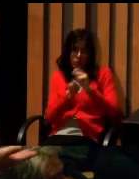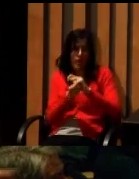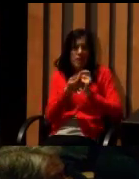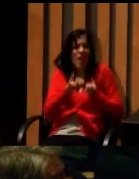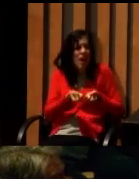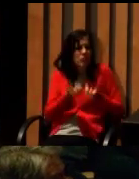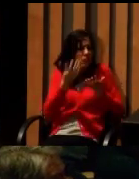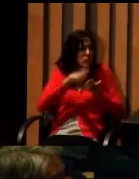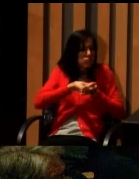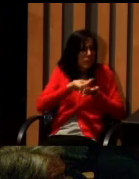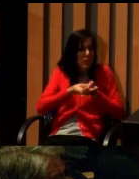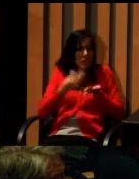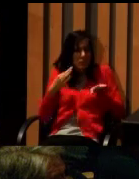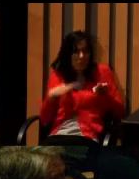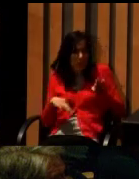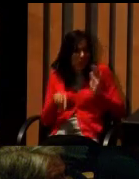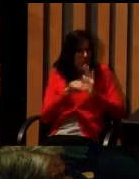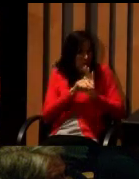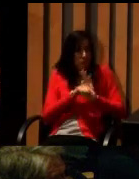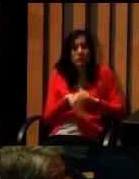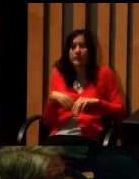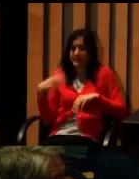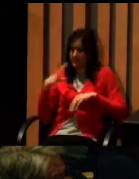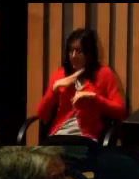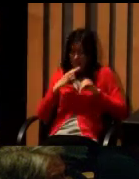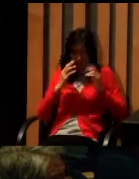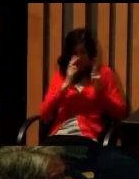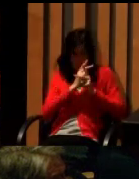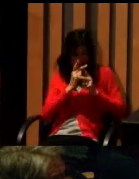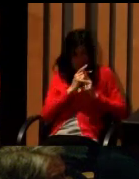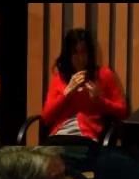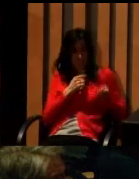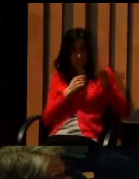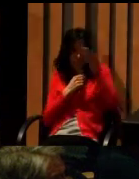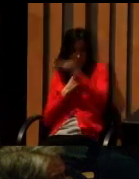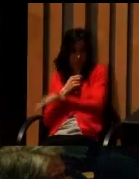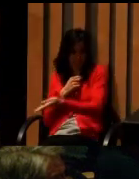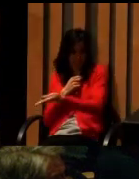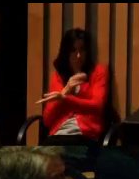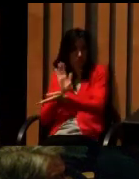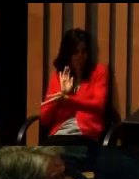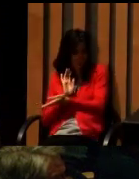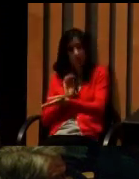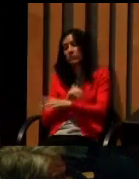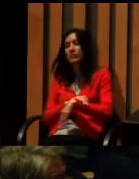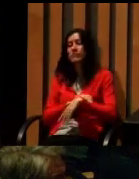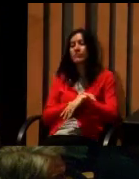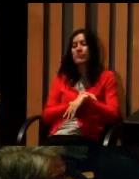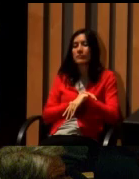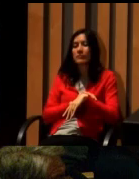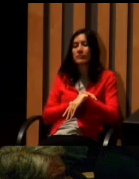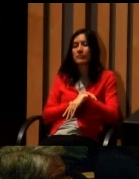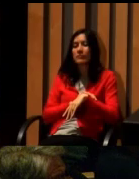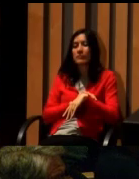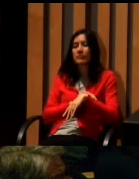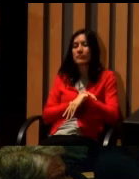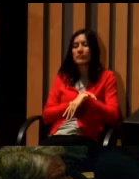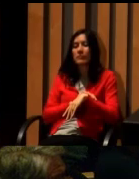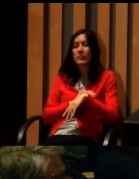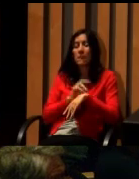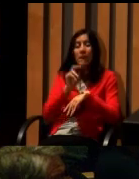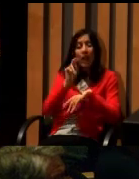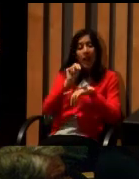numbers, presented it to him, case closed. The big obstacle, of course, is, as you, Mr. Wise, pointed out, the NFL owns a lot